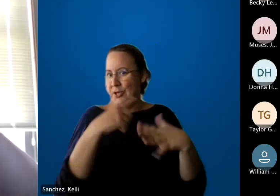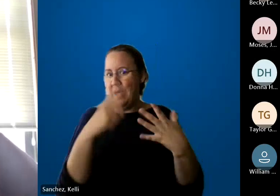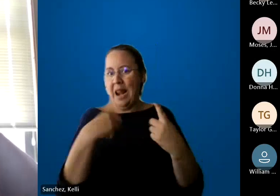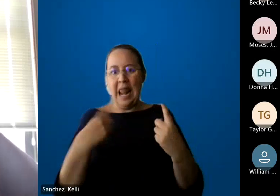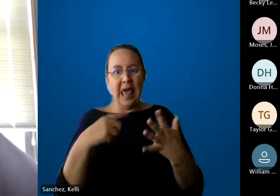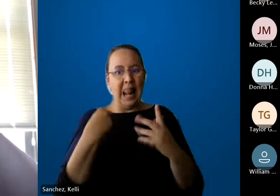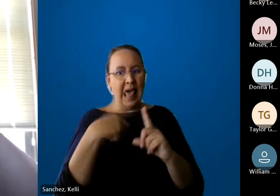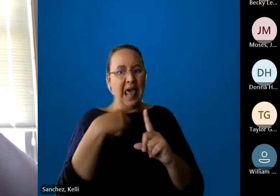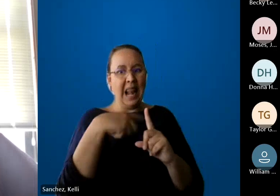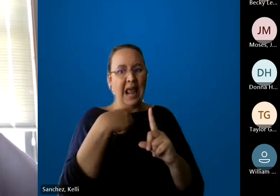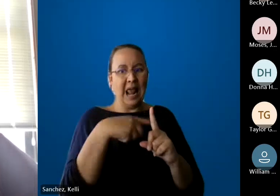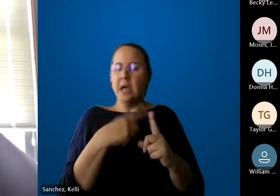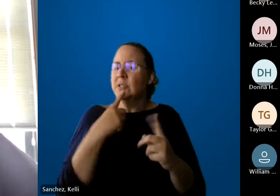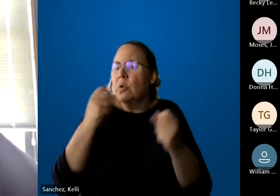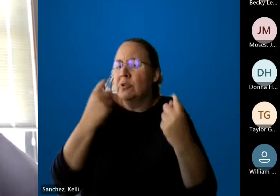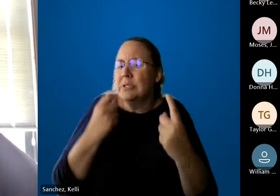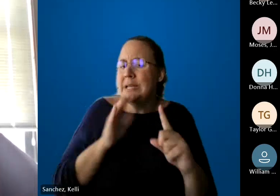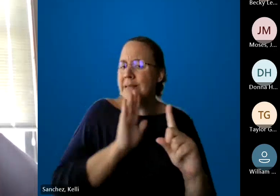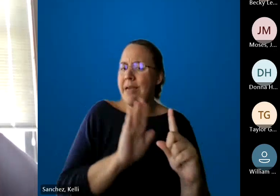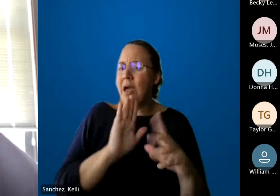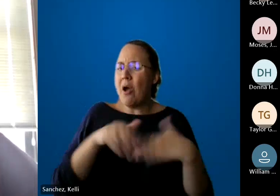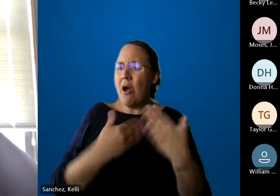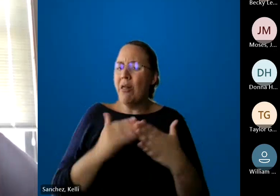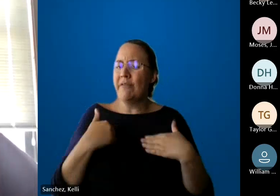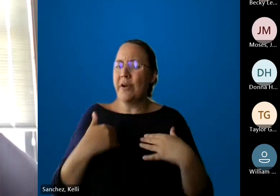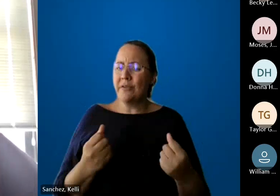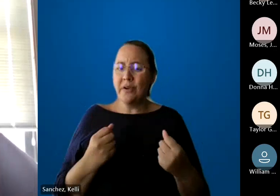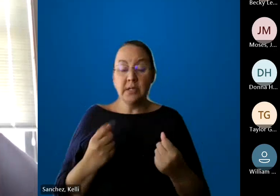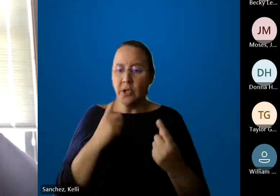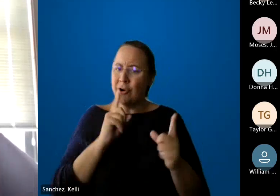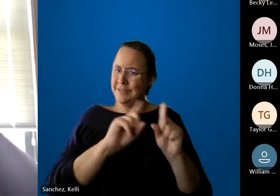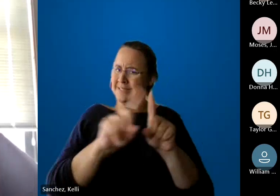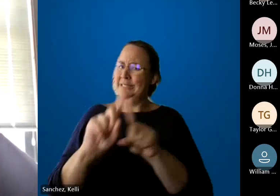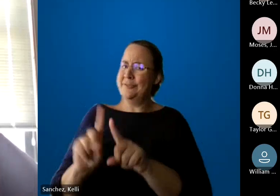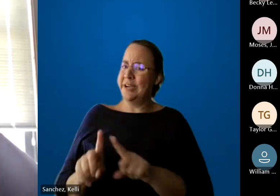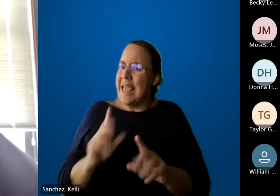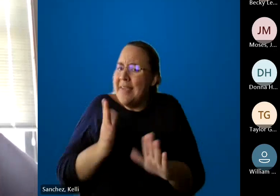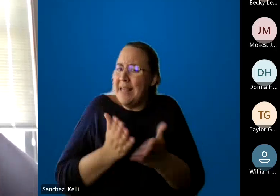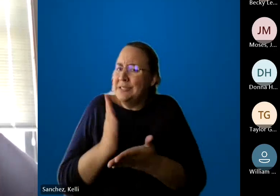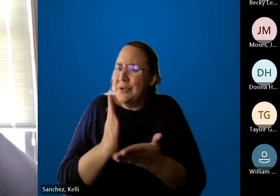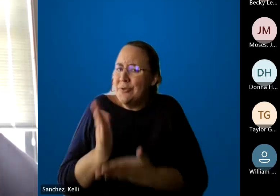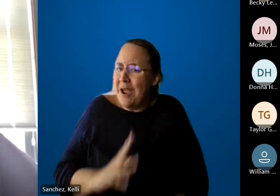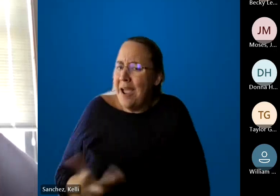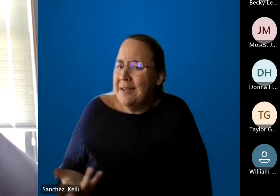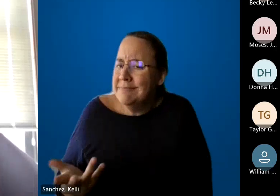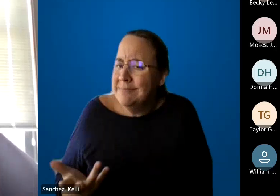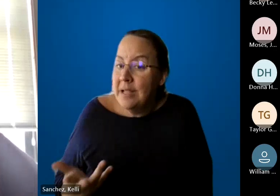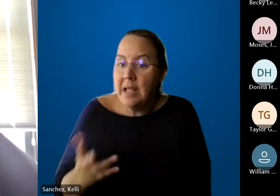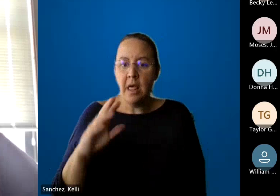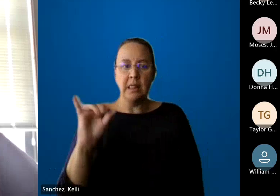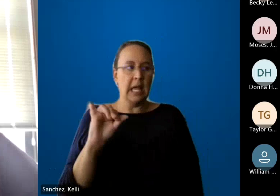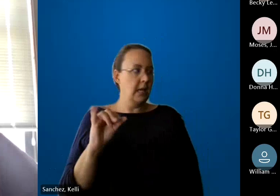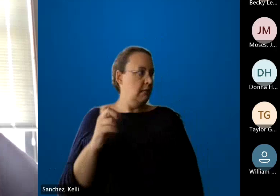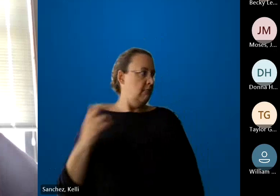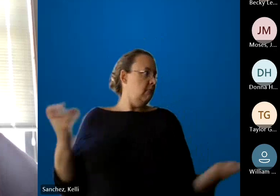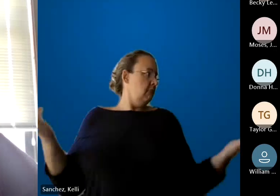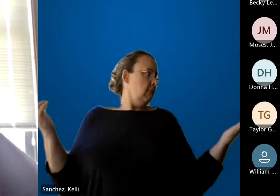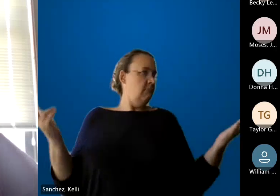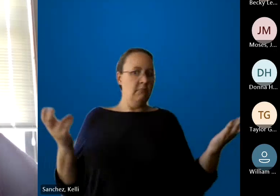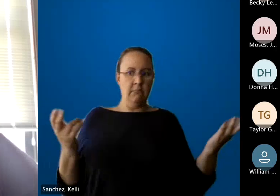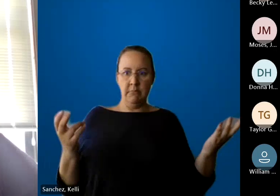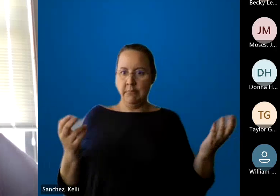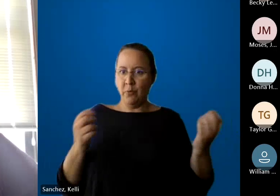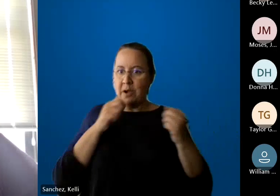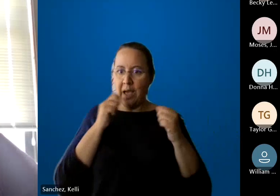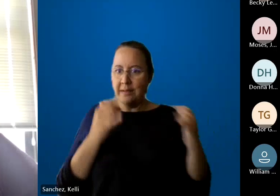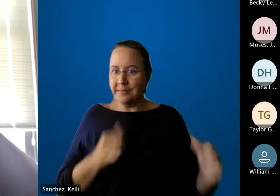there and understanding that all of our recoveries are not the same, and that is okay. just like we're not all the same as people. It's